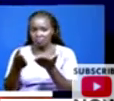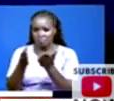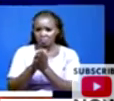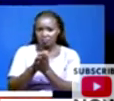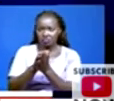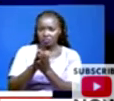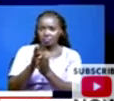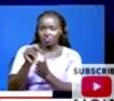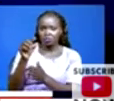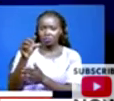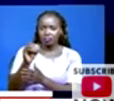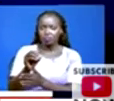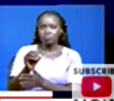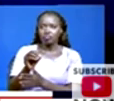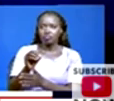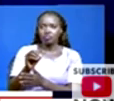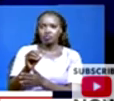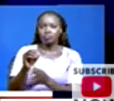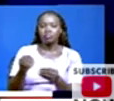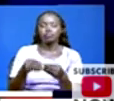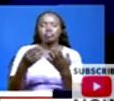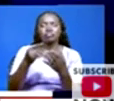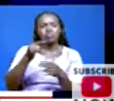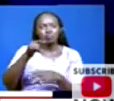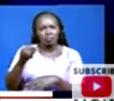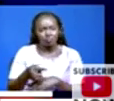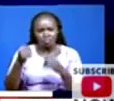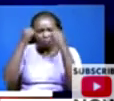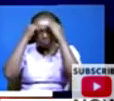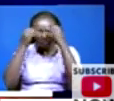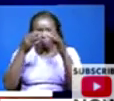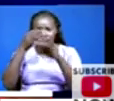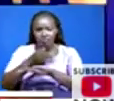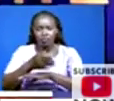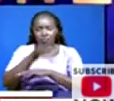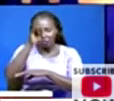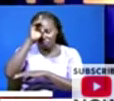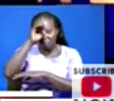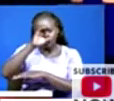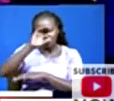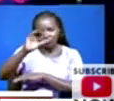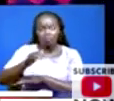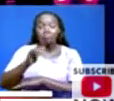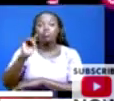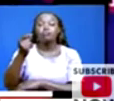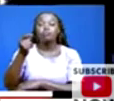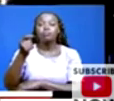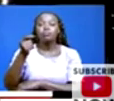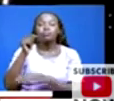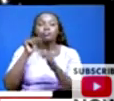organization, TechLit Africa, has provided thousands of students across rural Kenya with access to